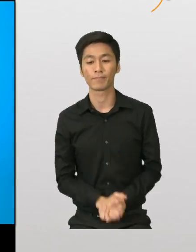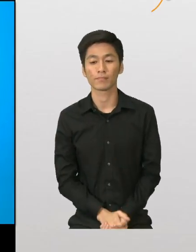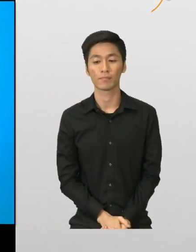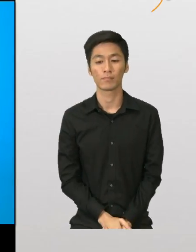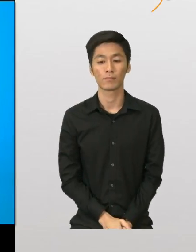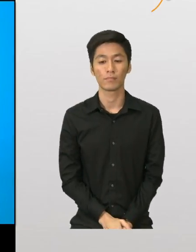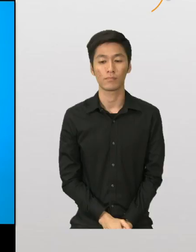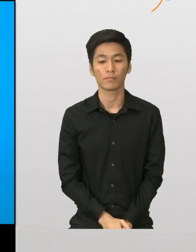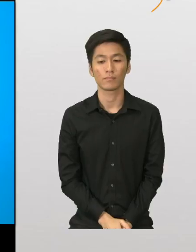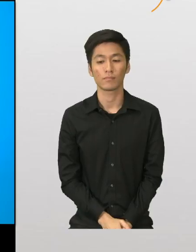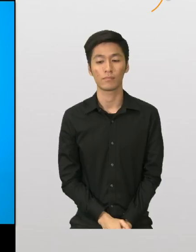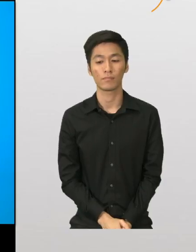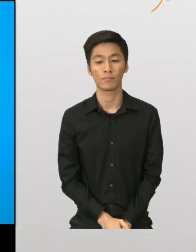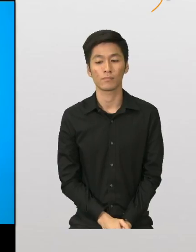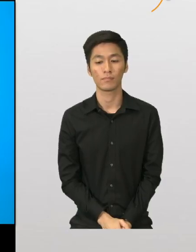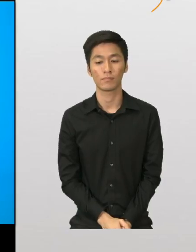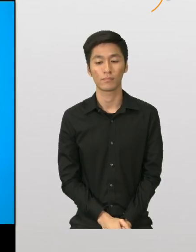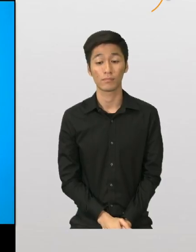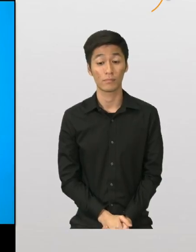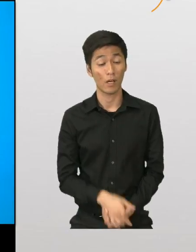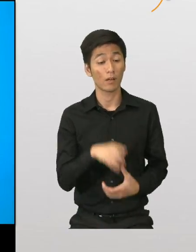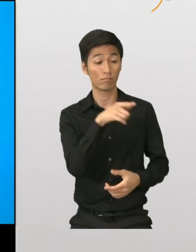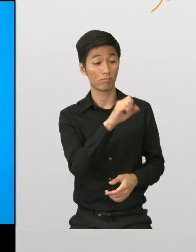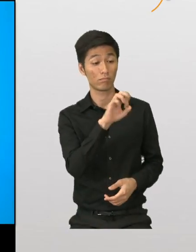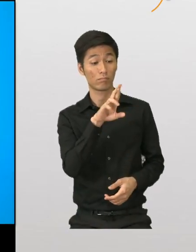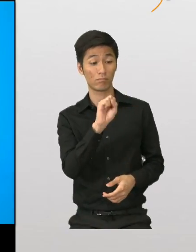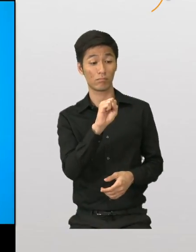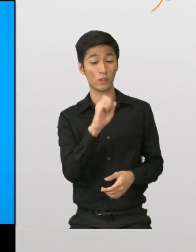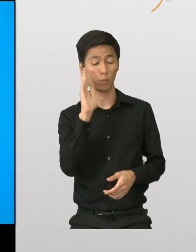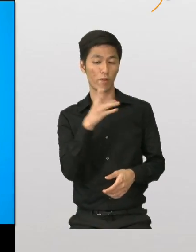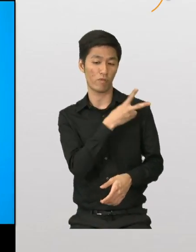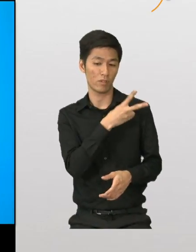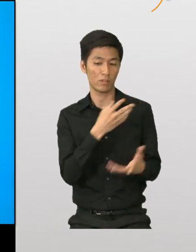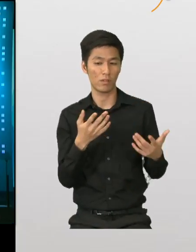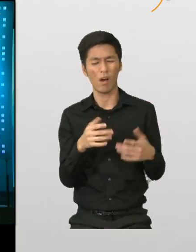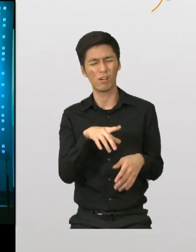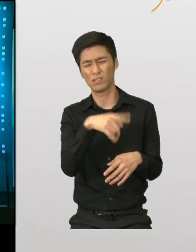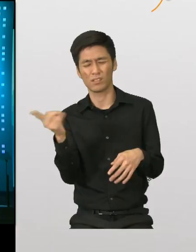the scheme will be voluntary. And I will call it VERS.